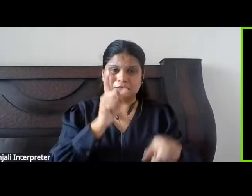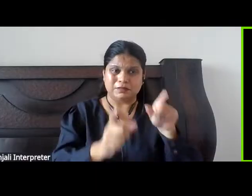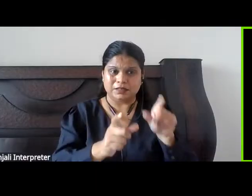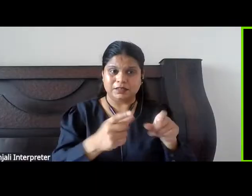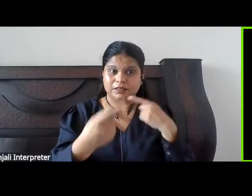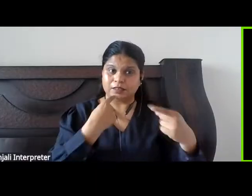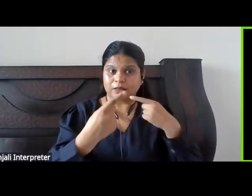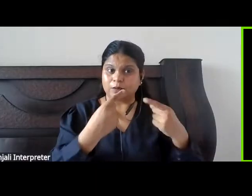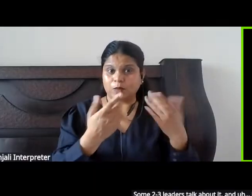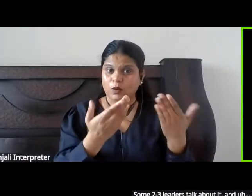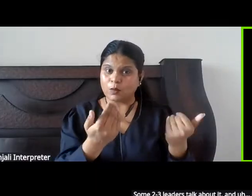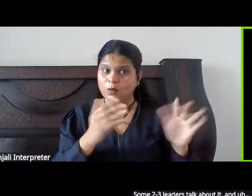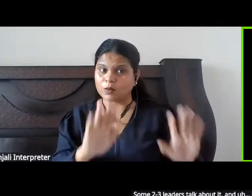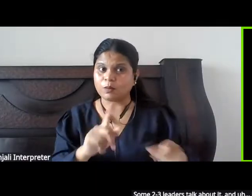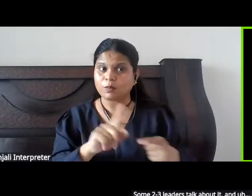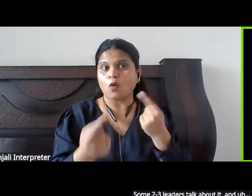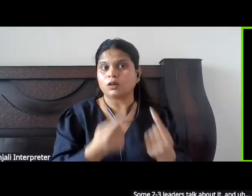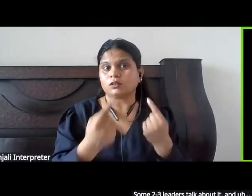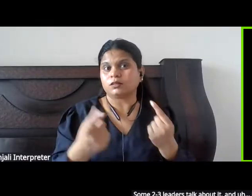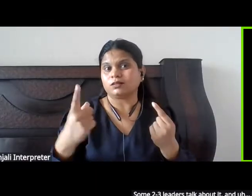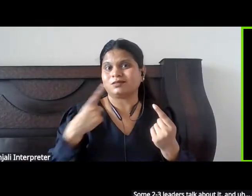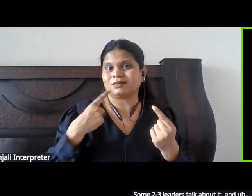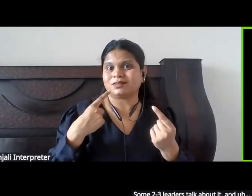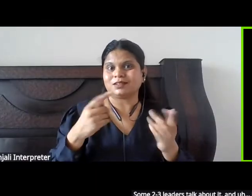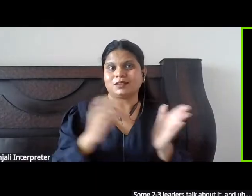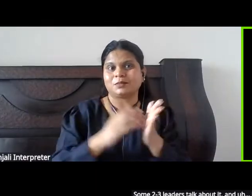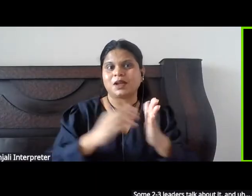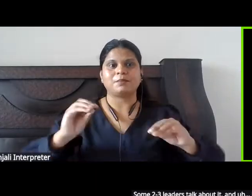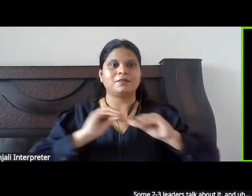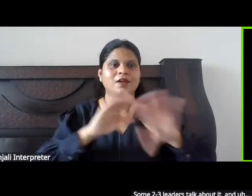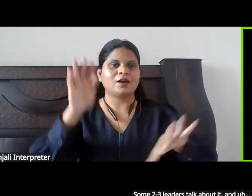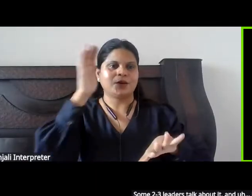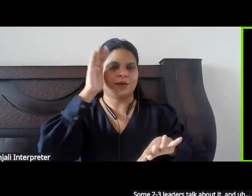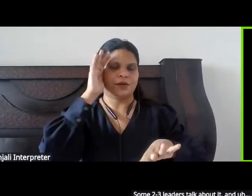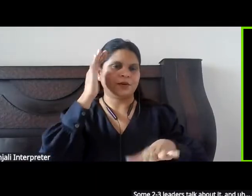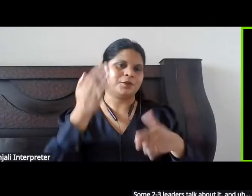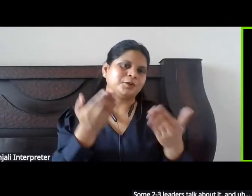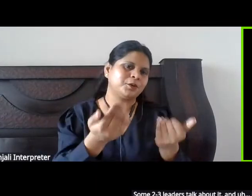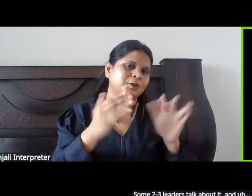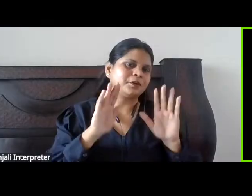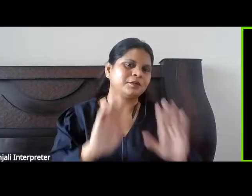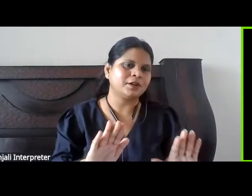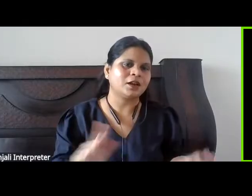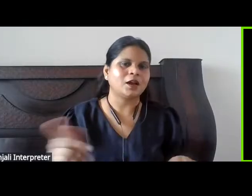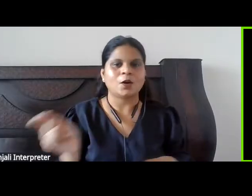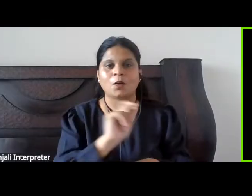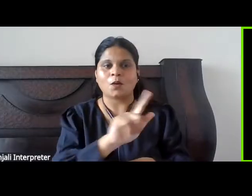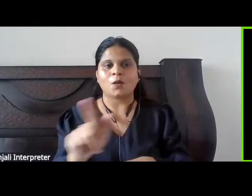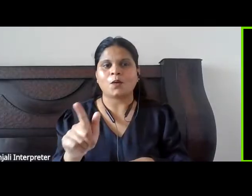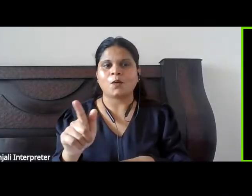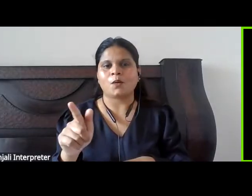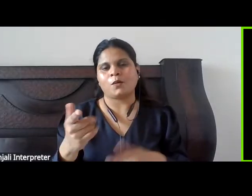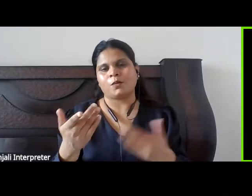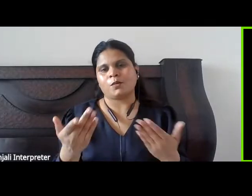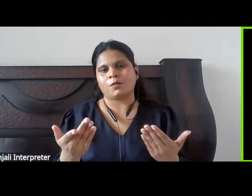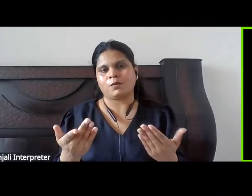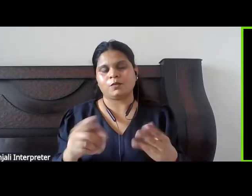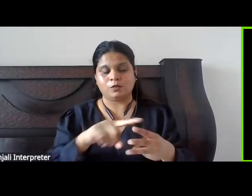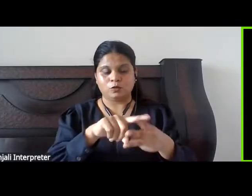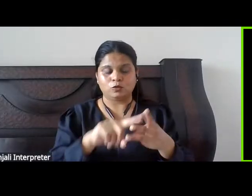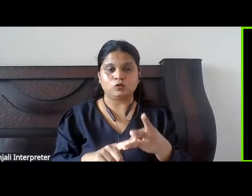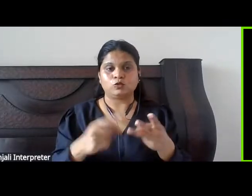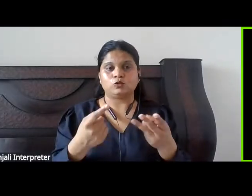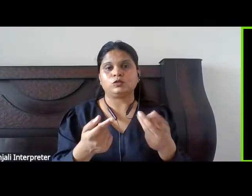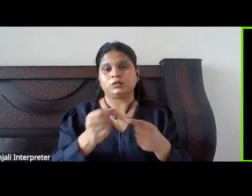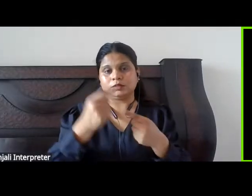it, then the news will be everywhere and everyone will give importance. And so these are a few strategies,